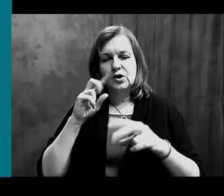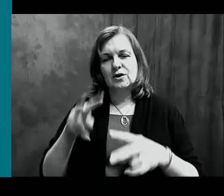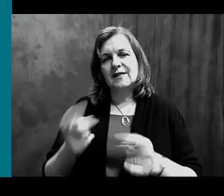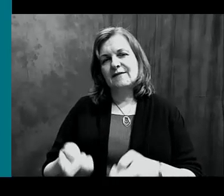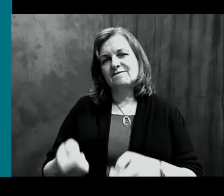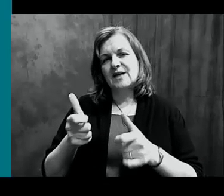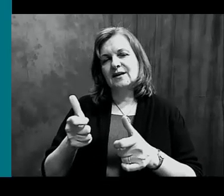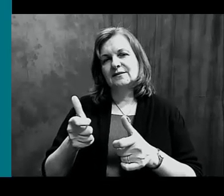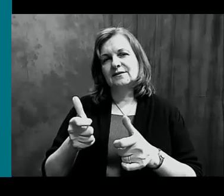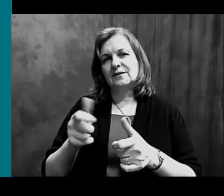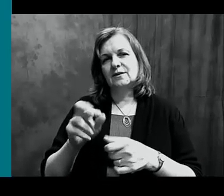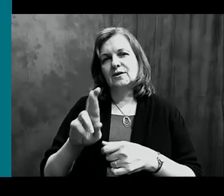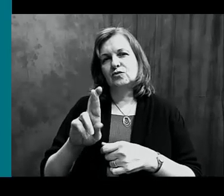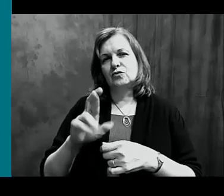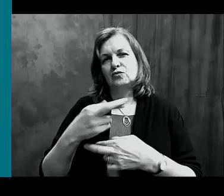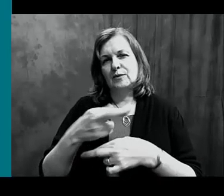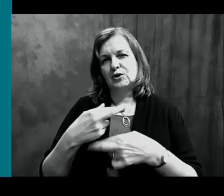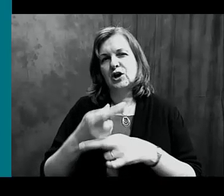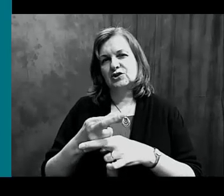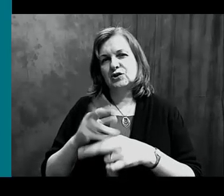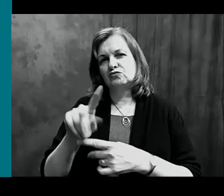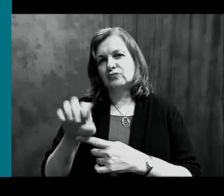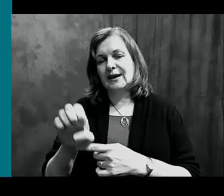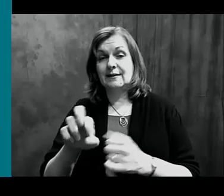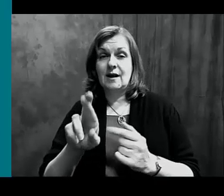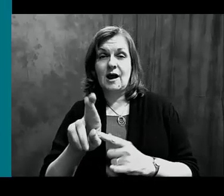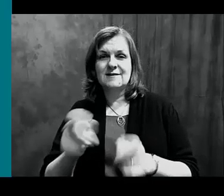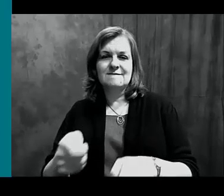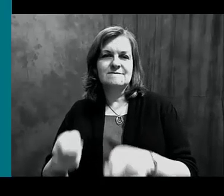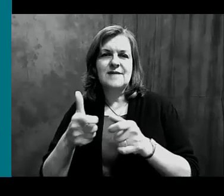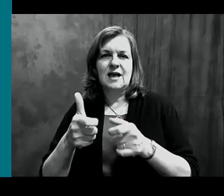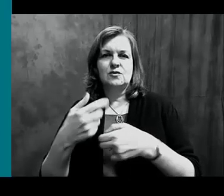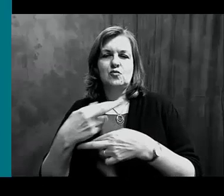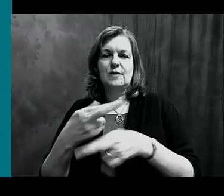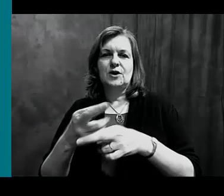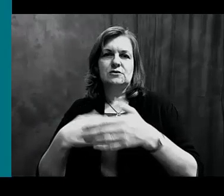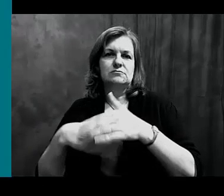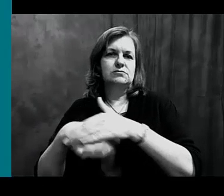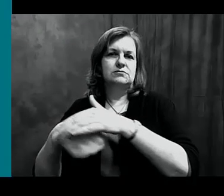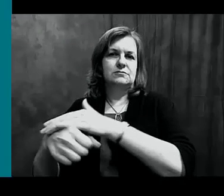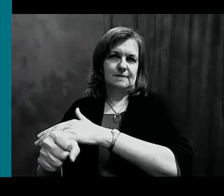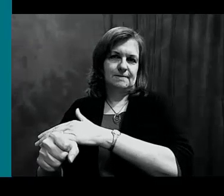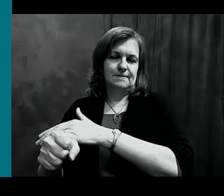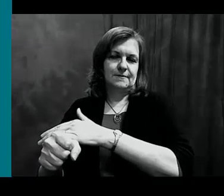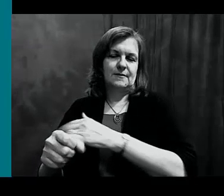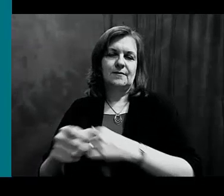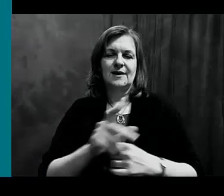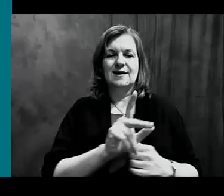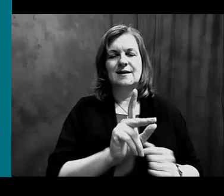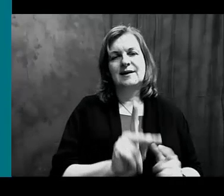look at these fast reproduction rates, so R tends to be a very fast reproduction.